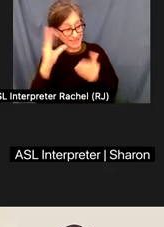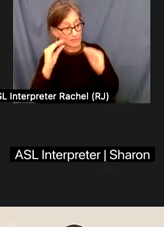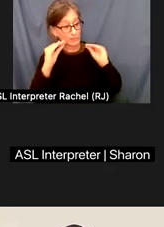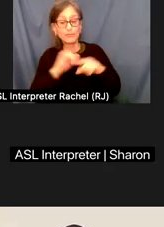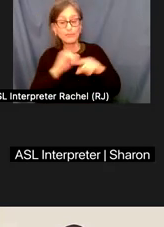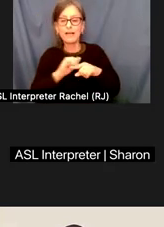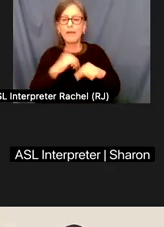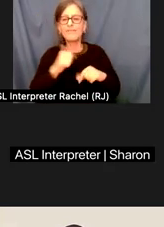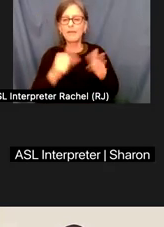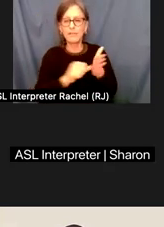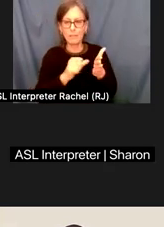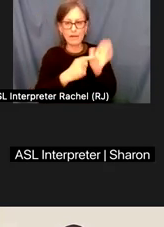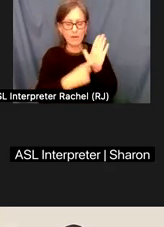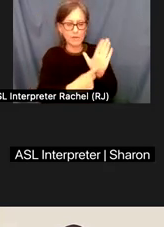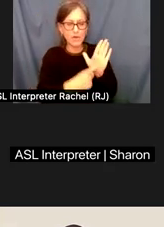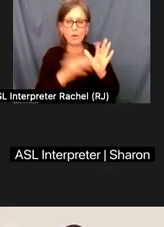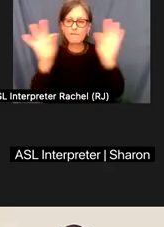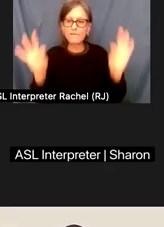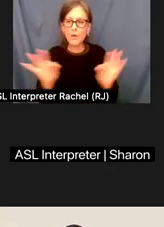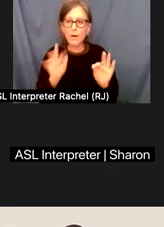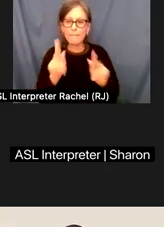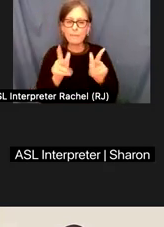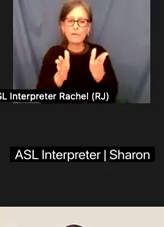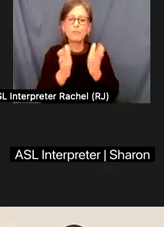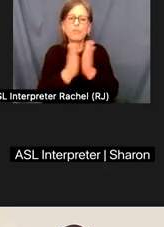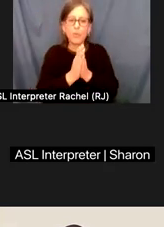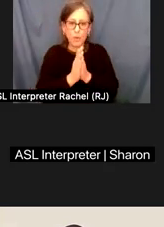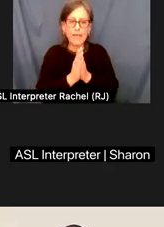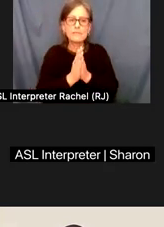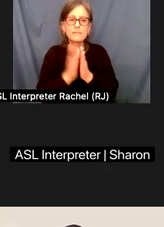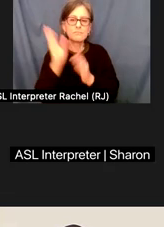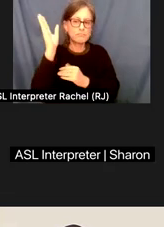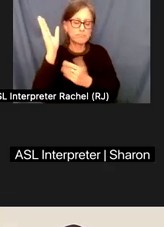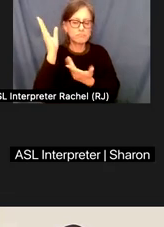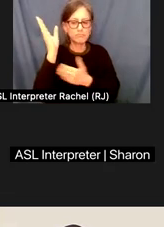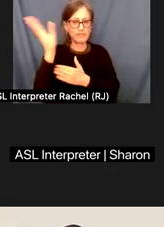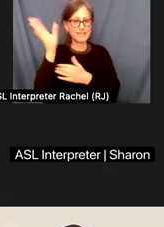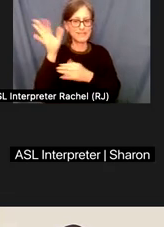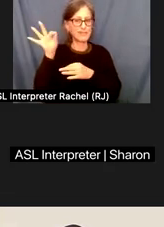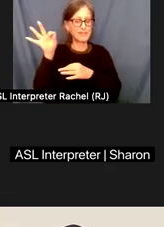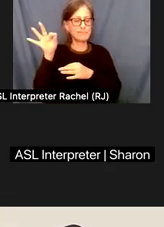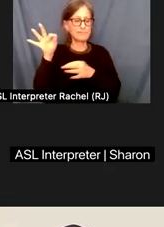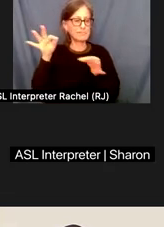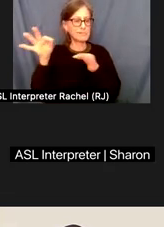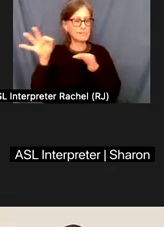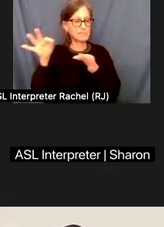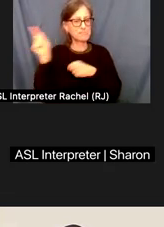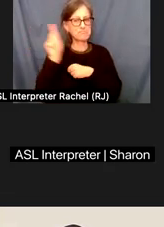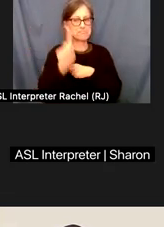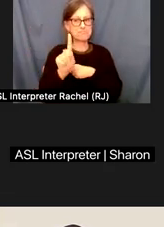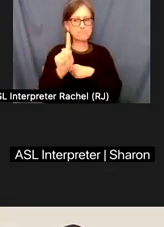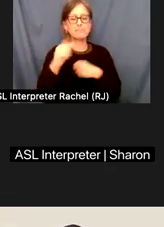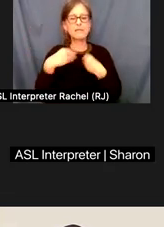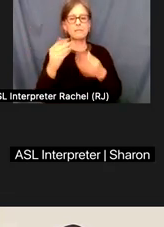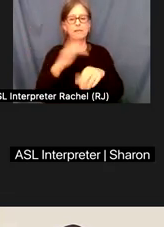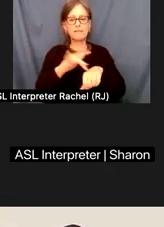page I'll show in a moment, a forum where people can request presentations, but we also want to make this available for you